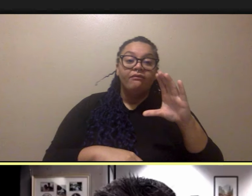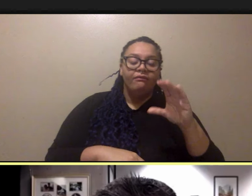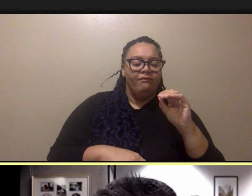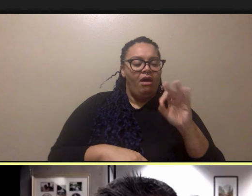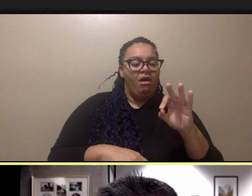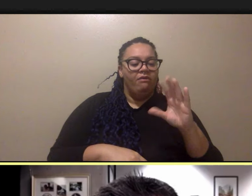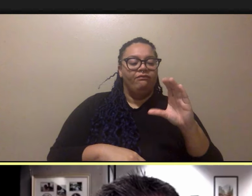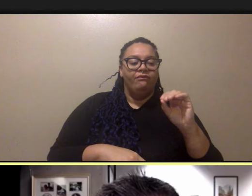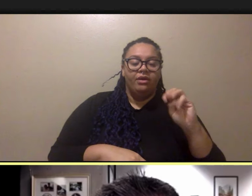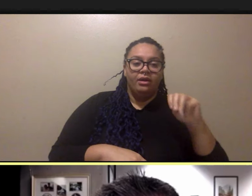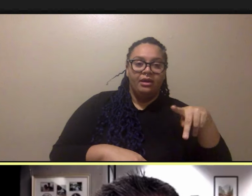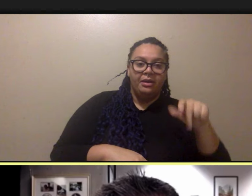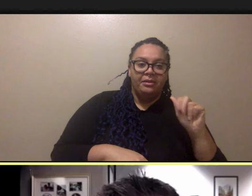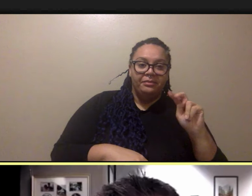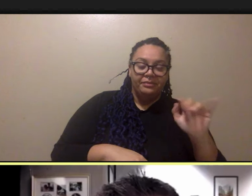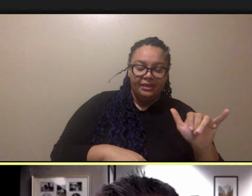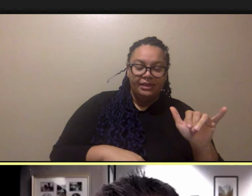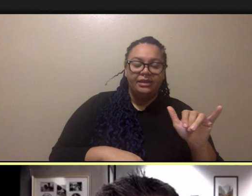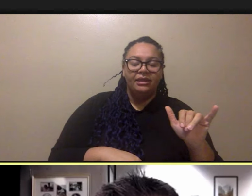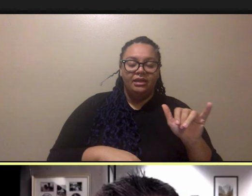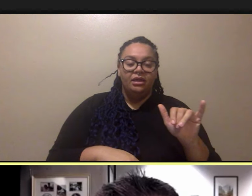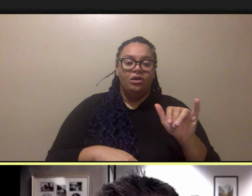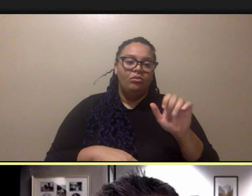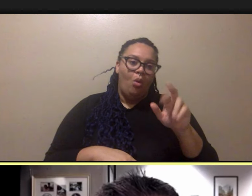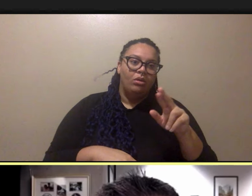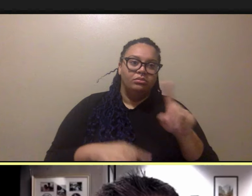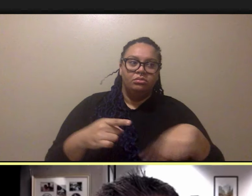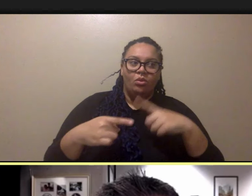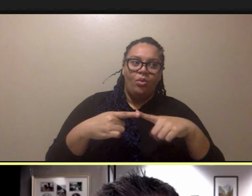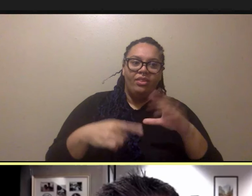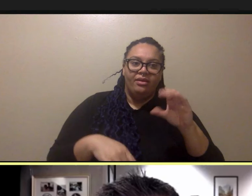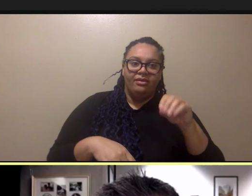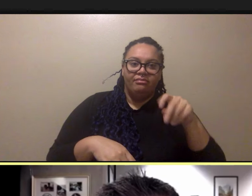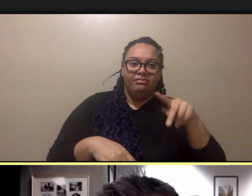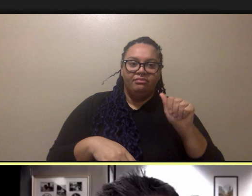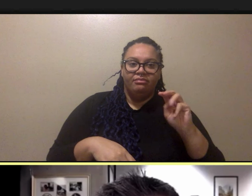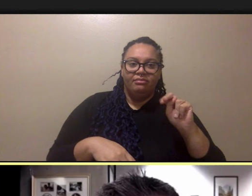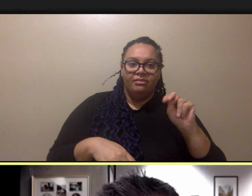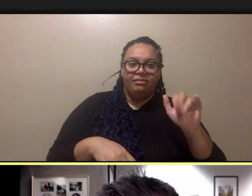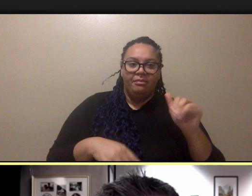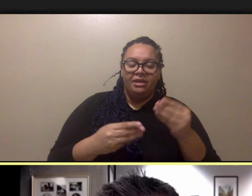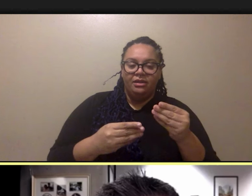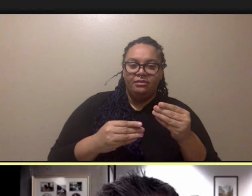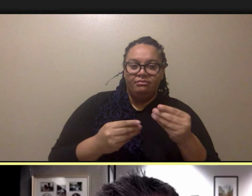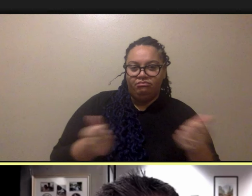the company fell apart in 1624 was to